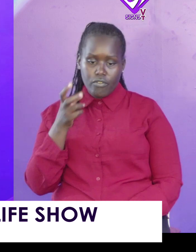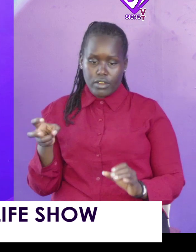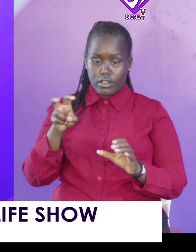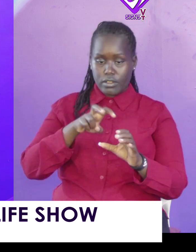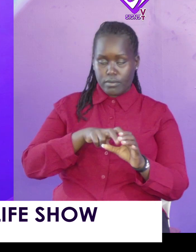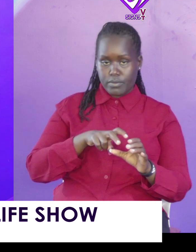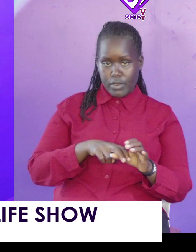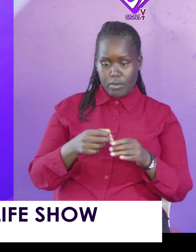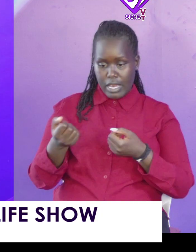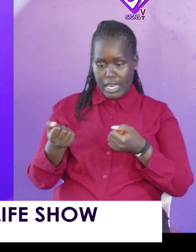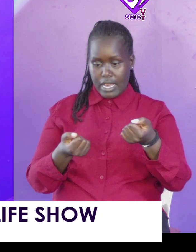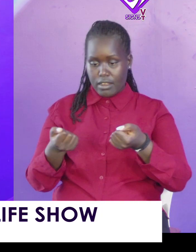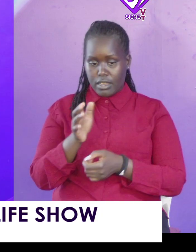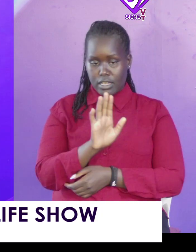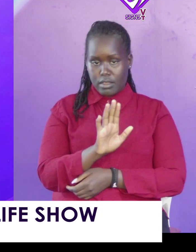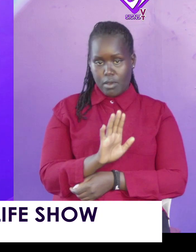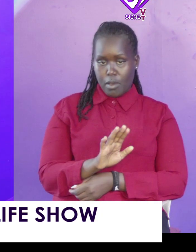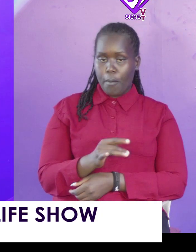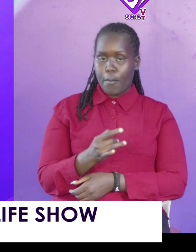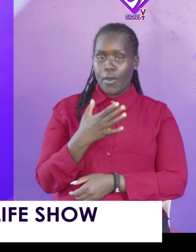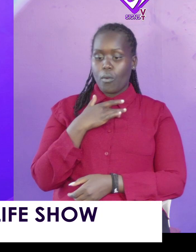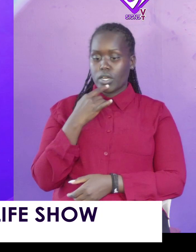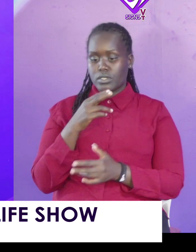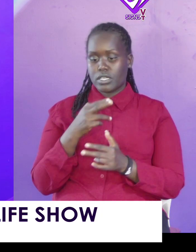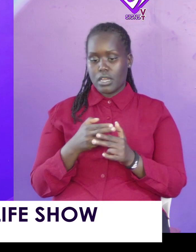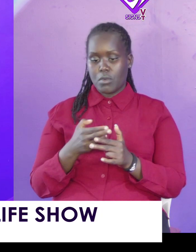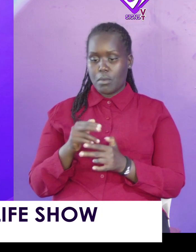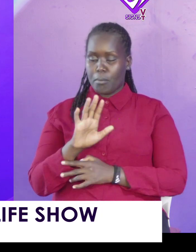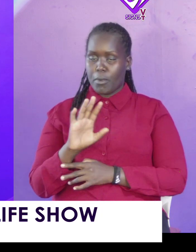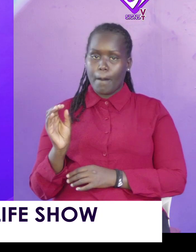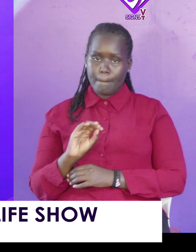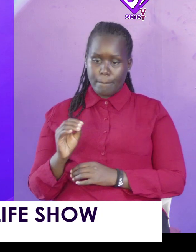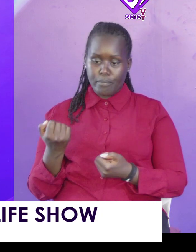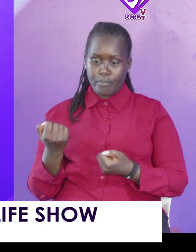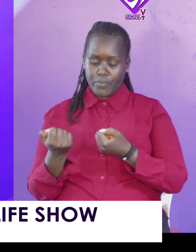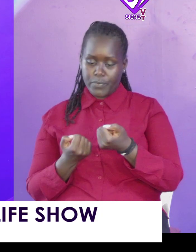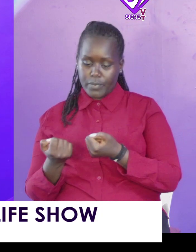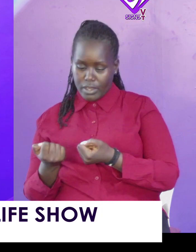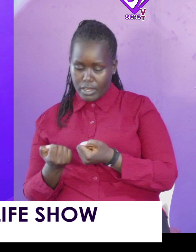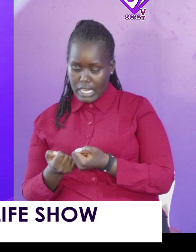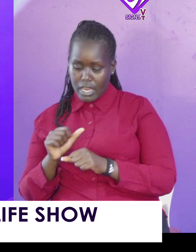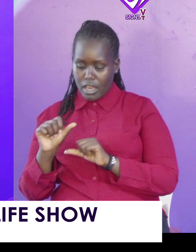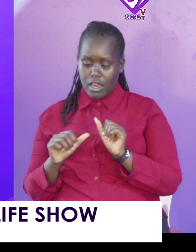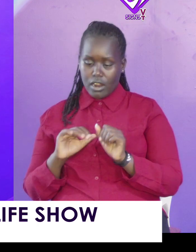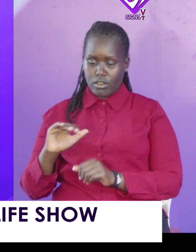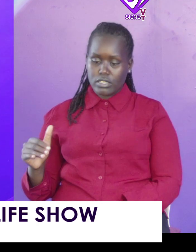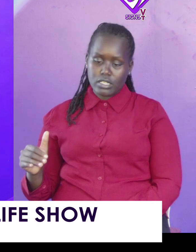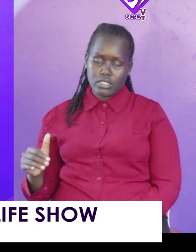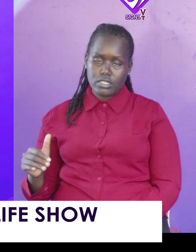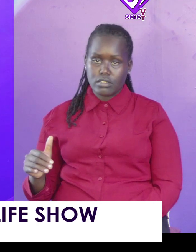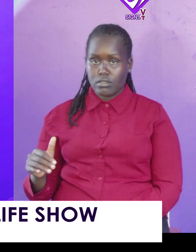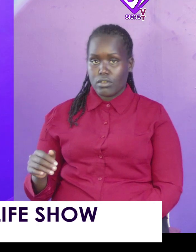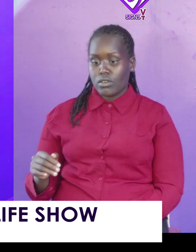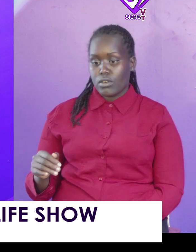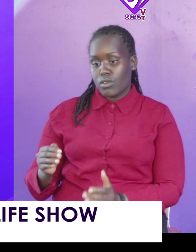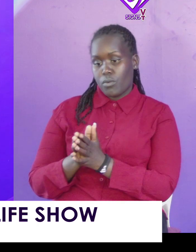They know themselves. I don't want to mention them by name. I've been driven around this city by some